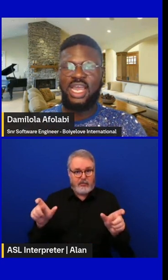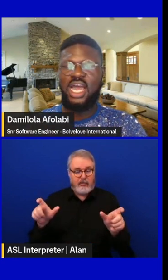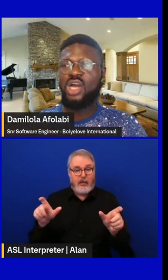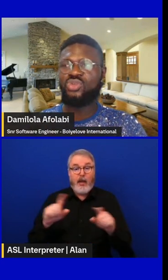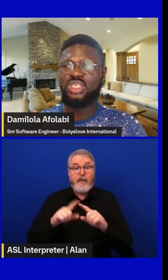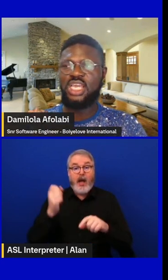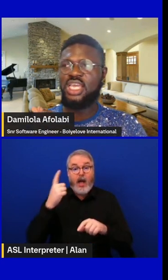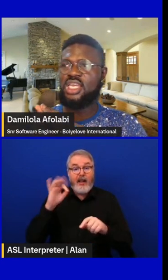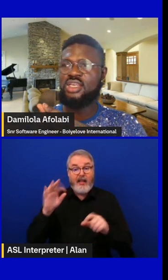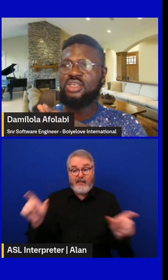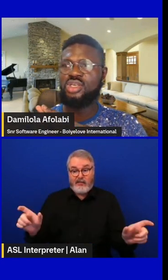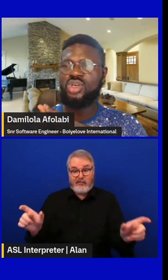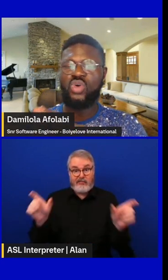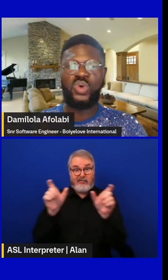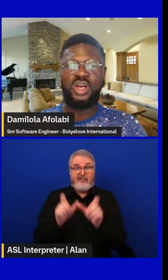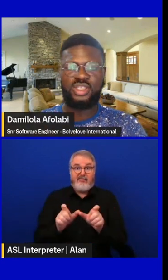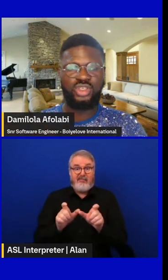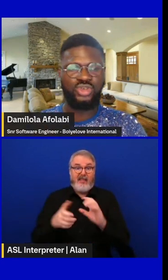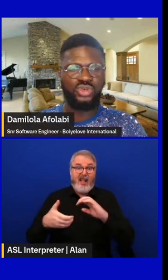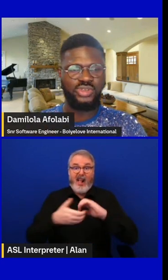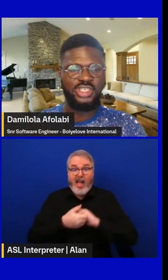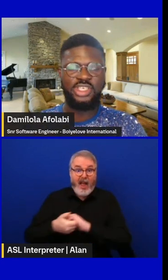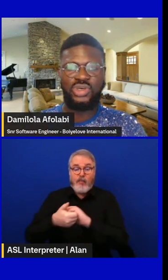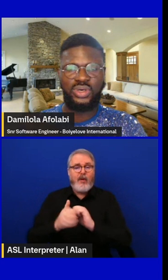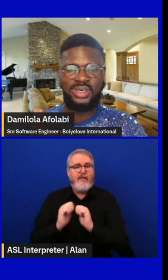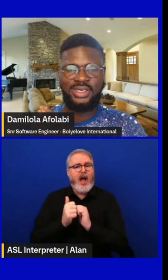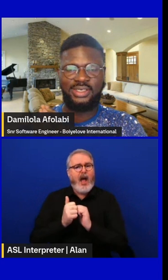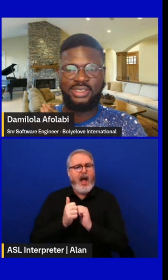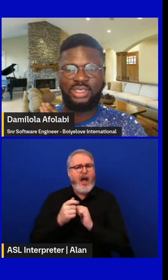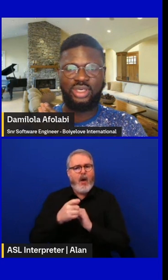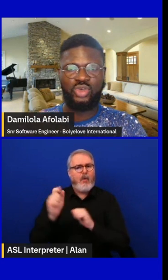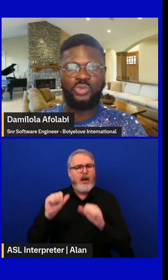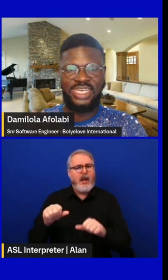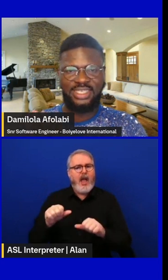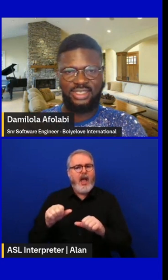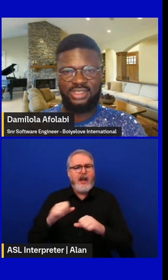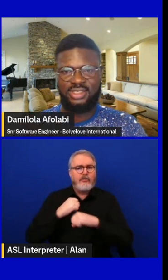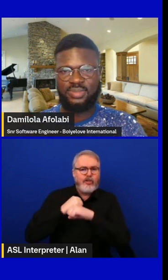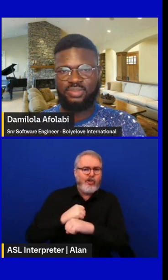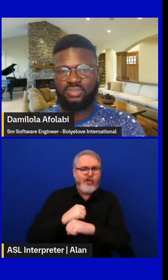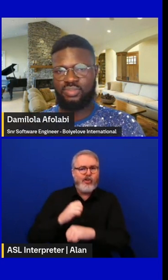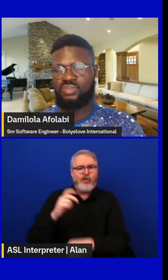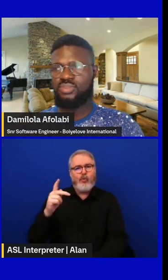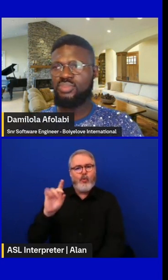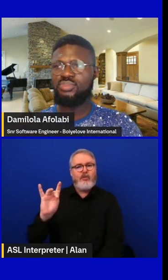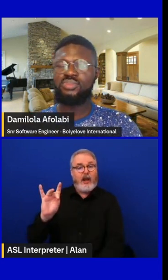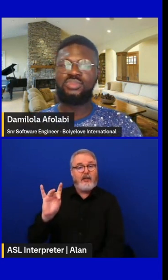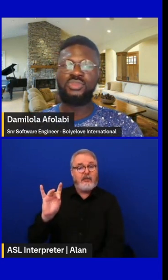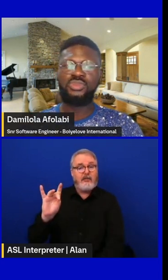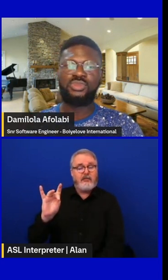Collaboratively, how do they work to secure Kubernetes?